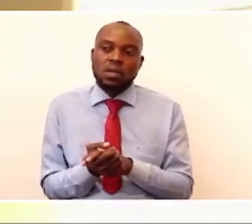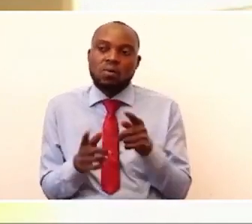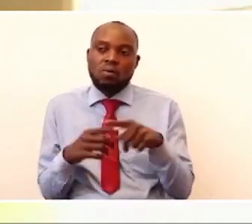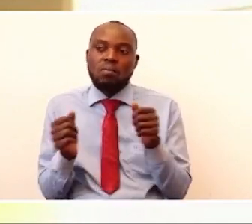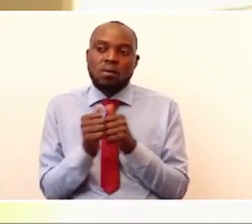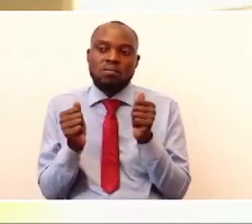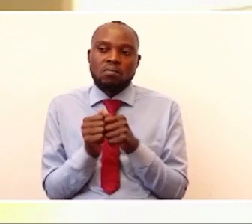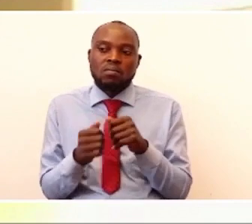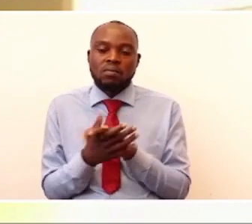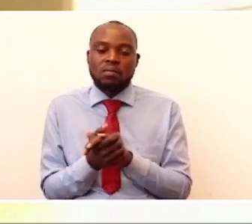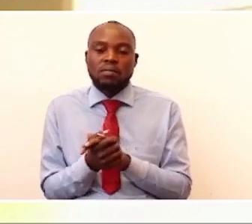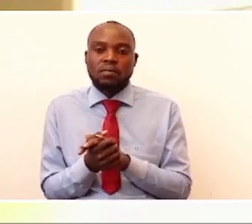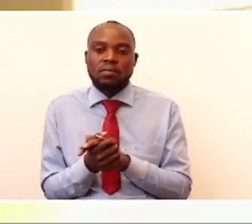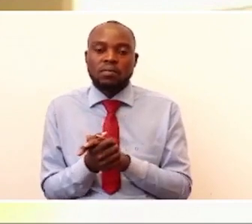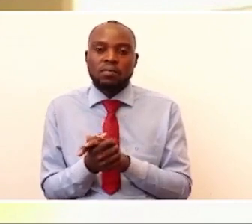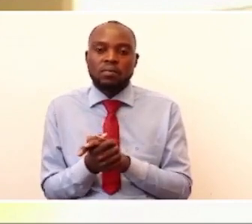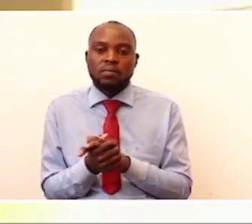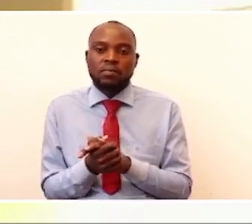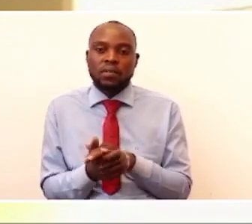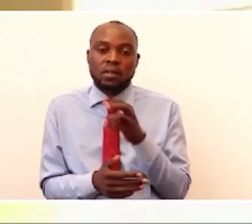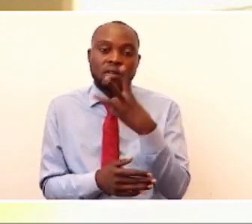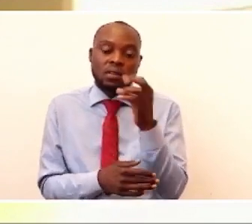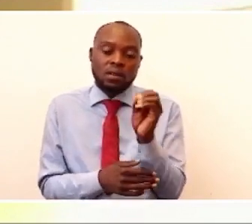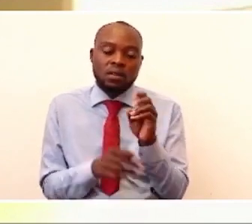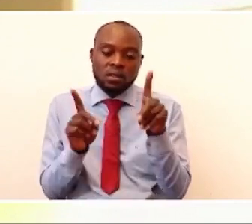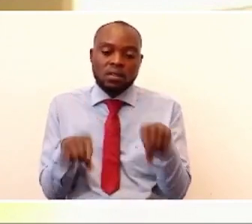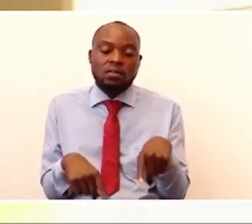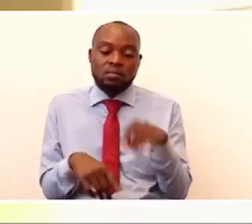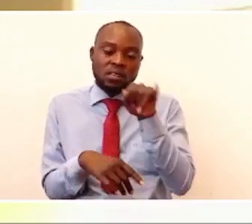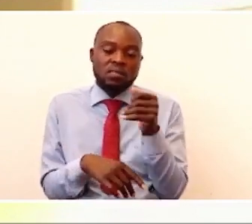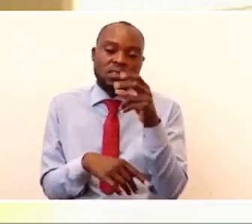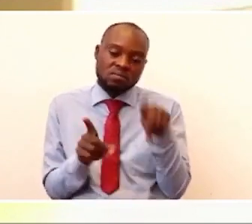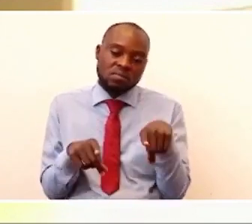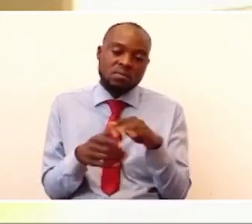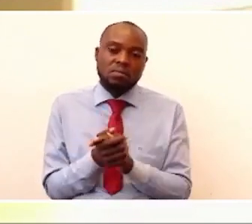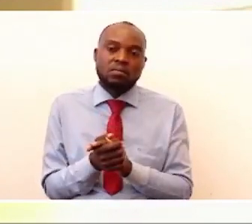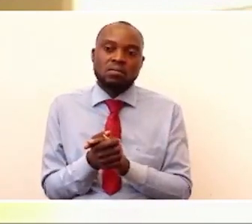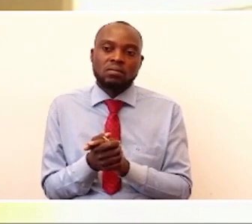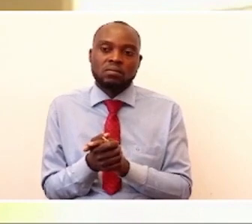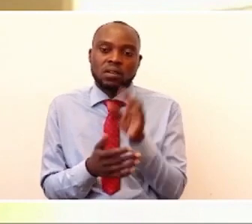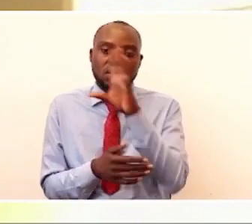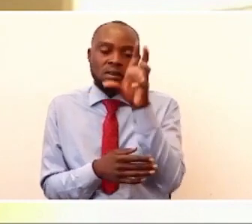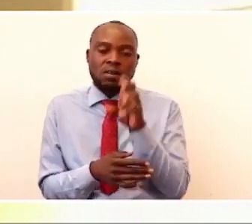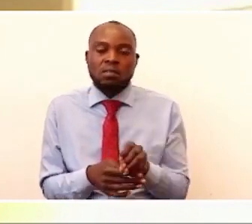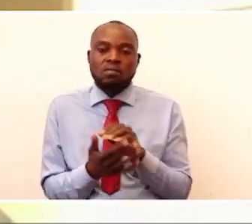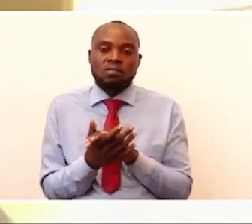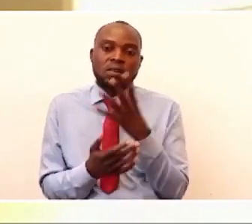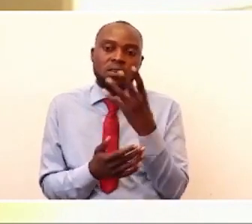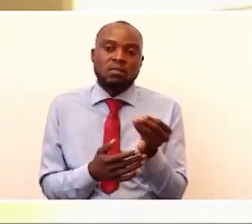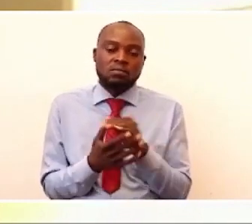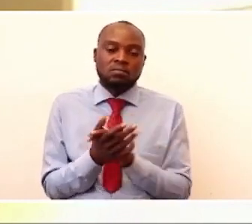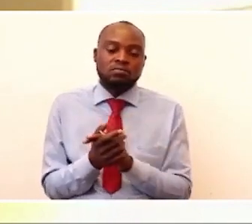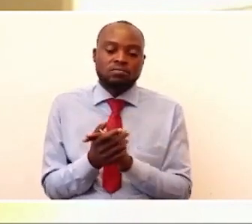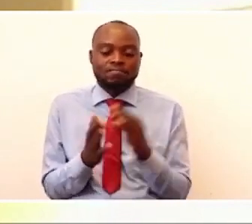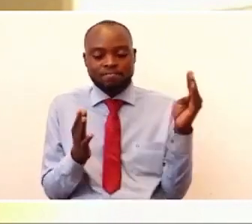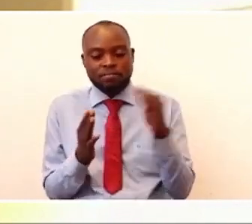bank account per 1,000 people are much higher, which means Africa has already reached a certain